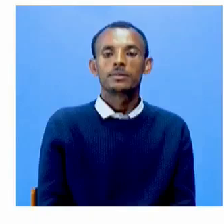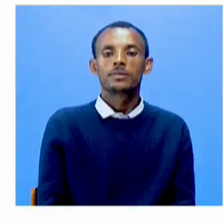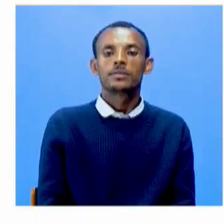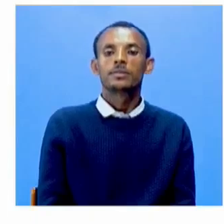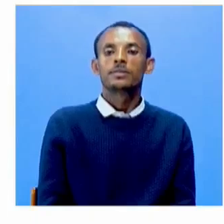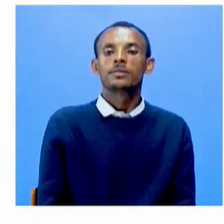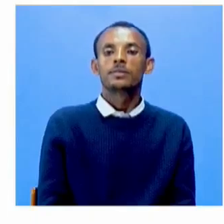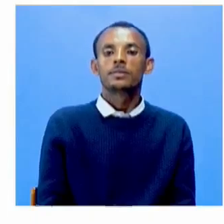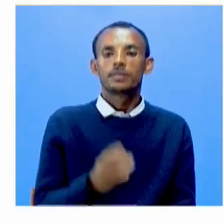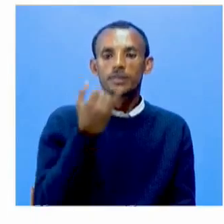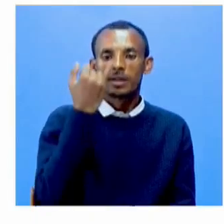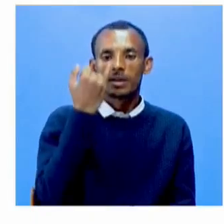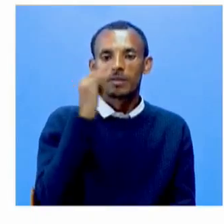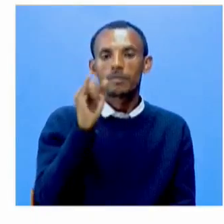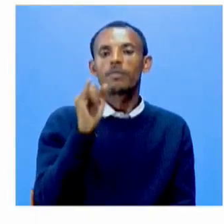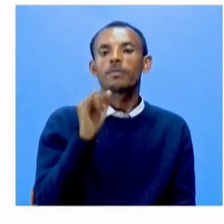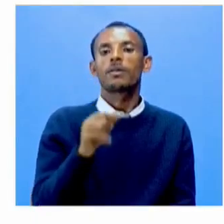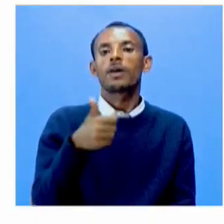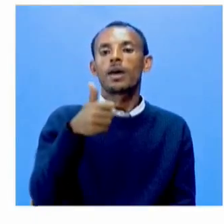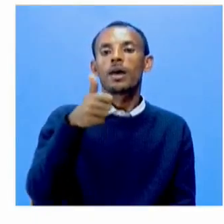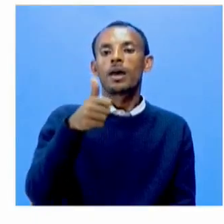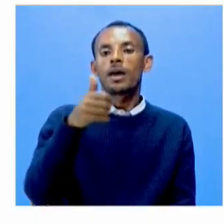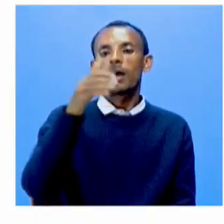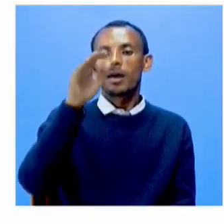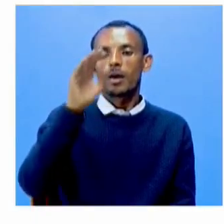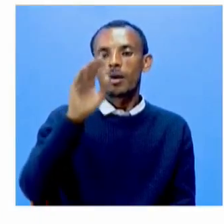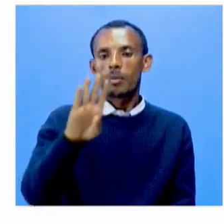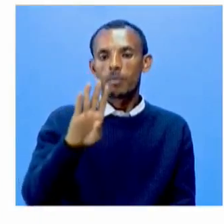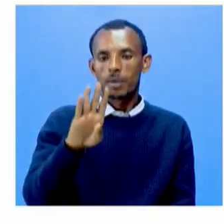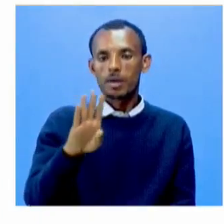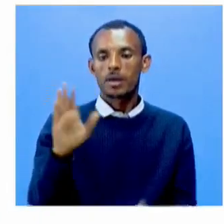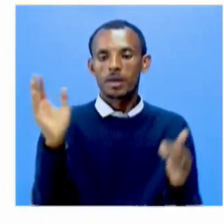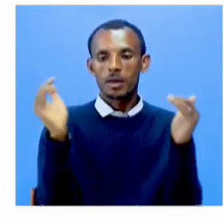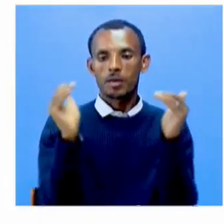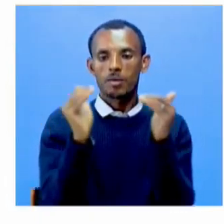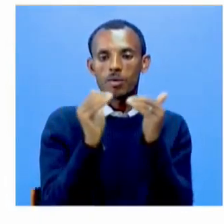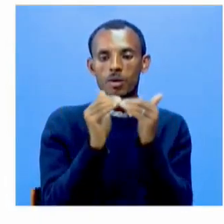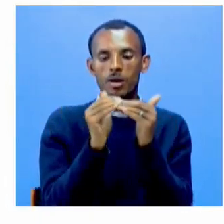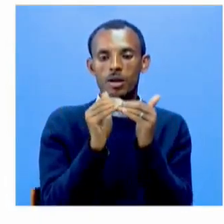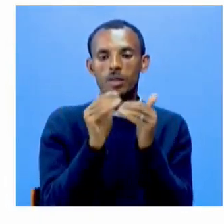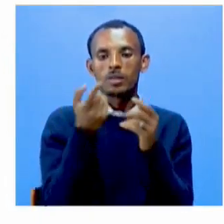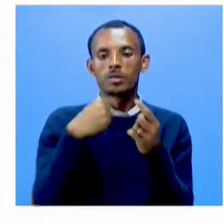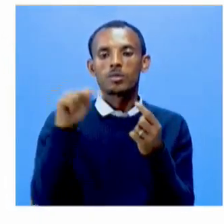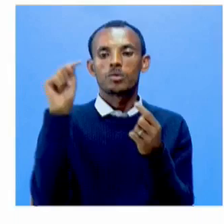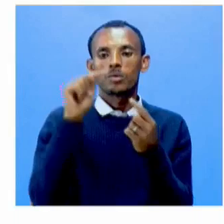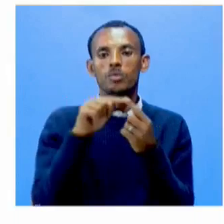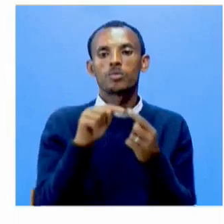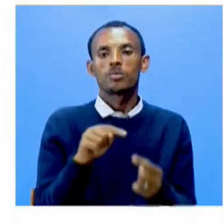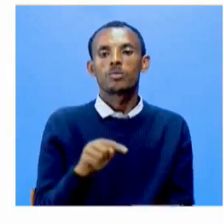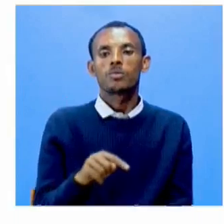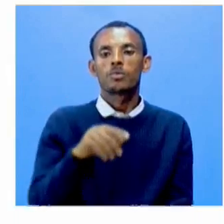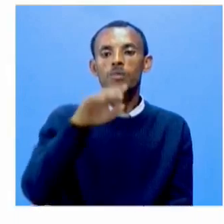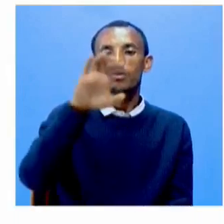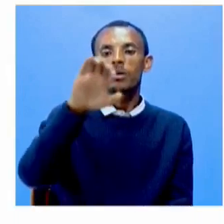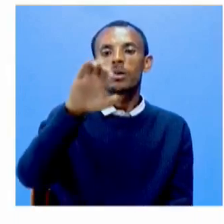and if AB is this congruent to ED,